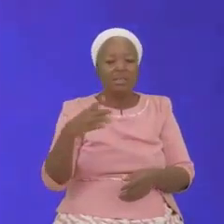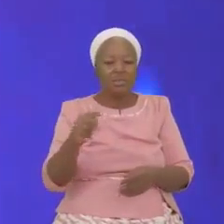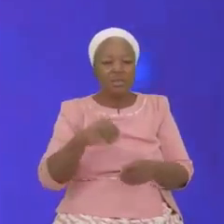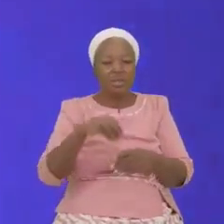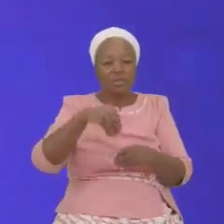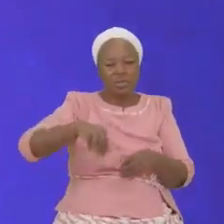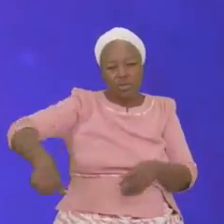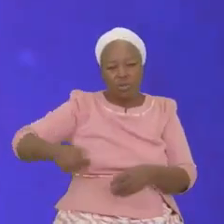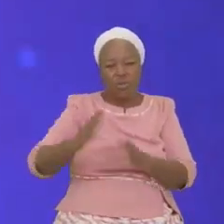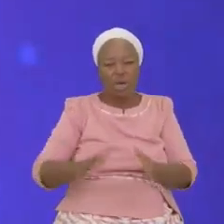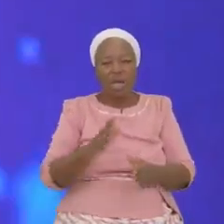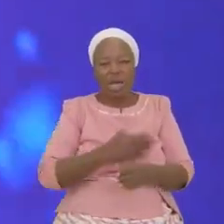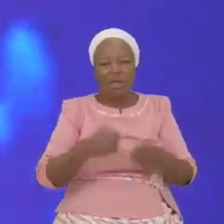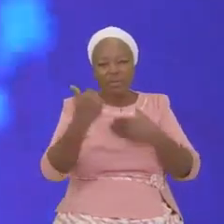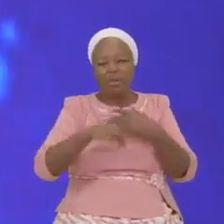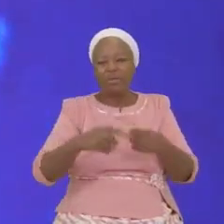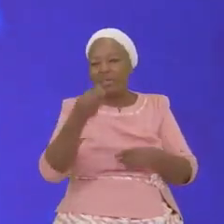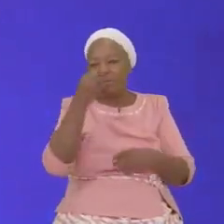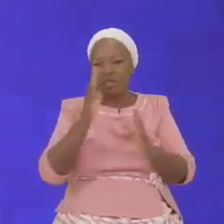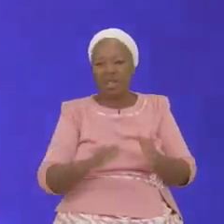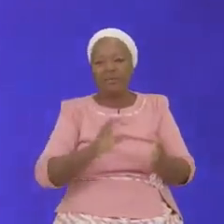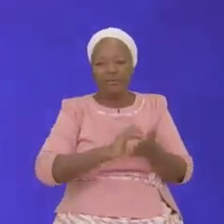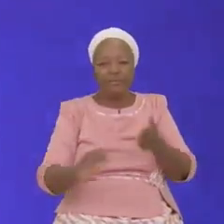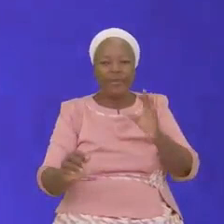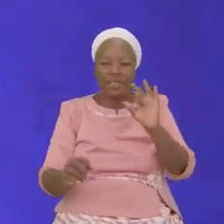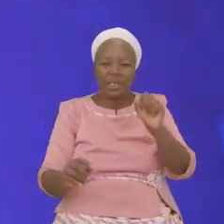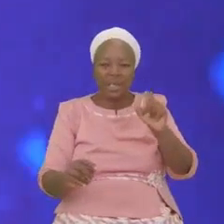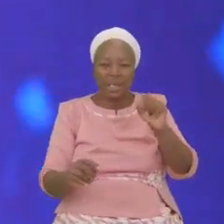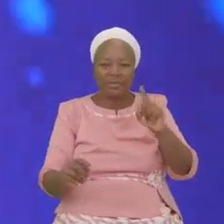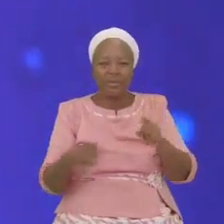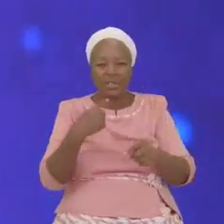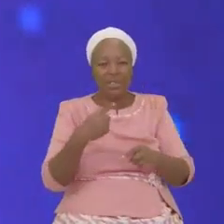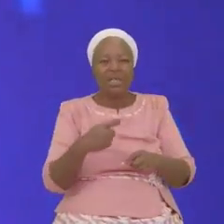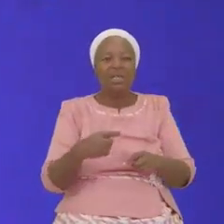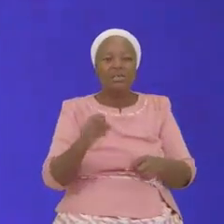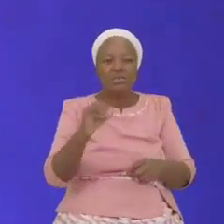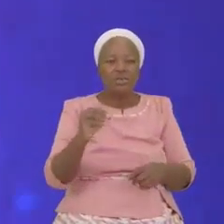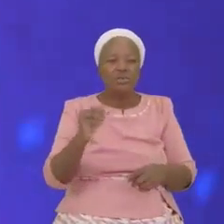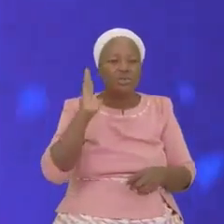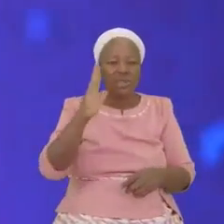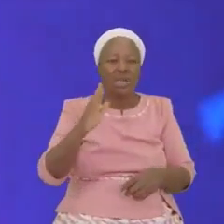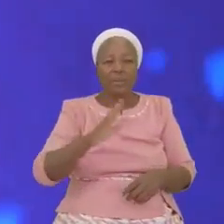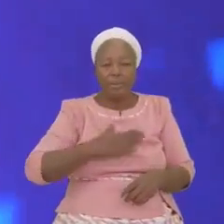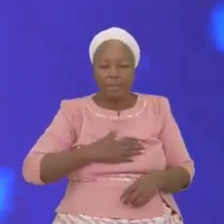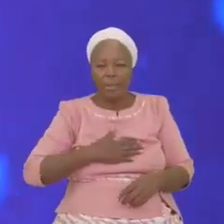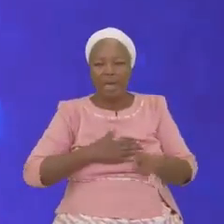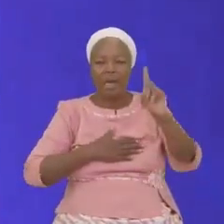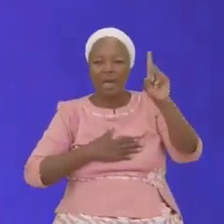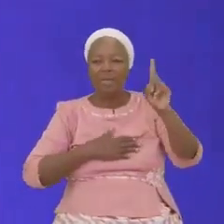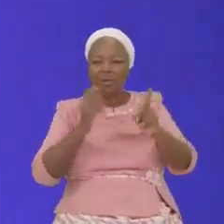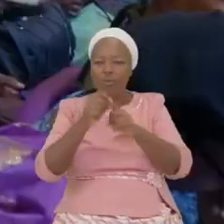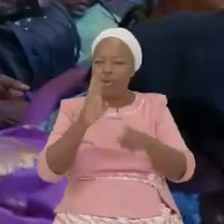the eater. In verse 11, it says, so shall my word be for you this